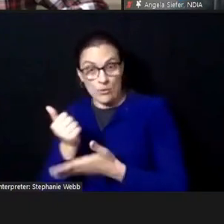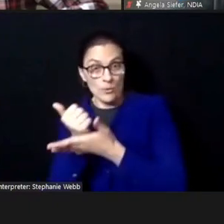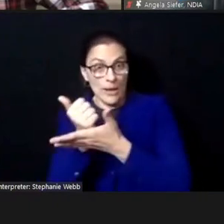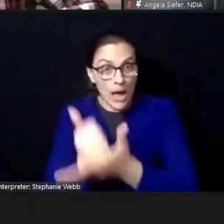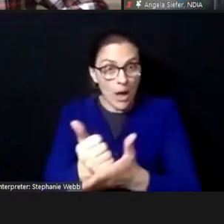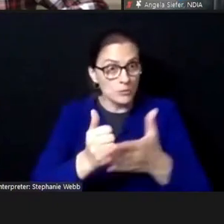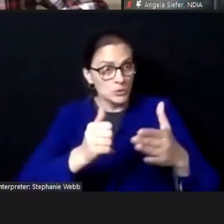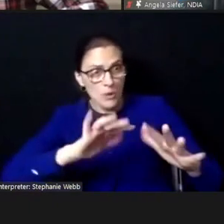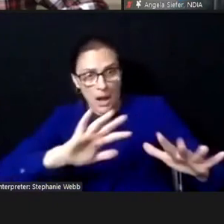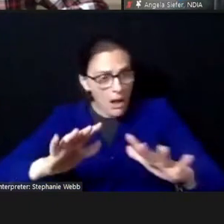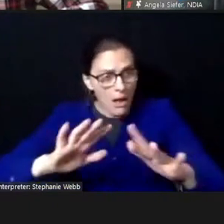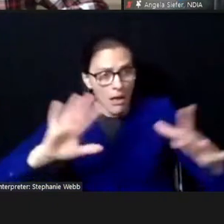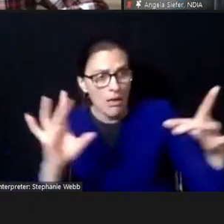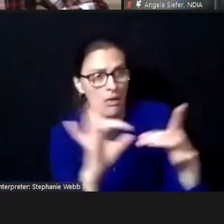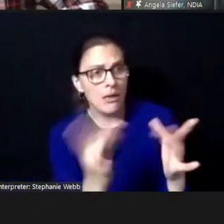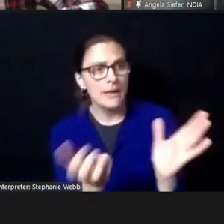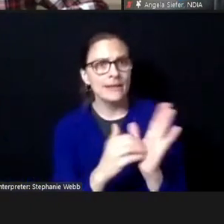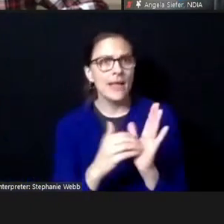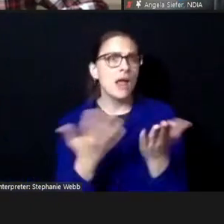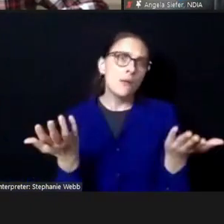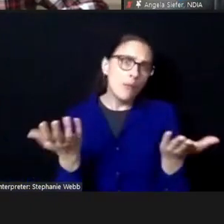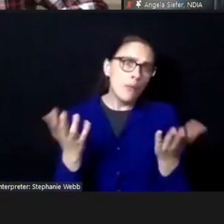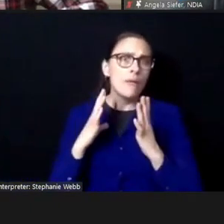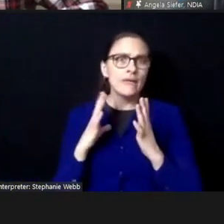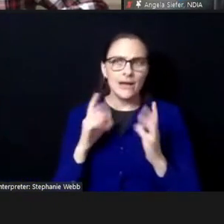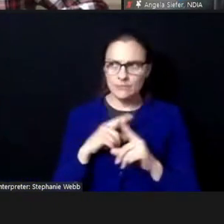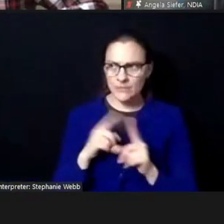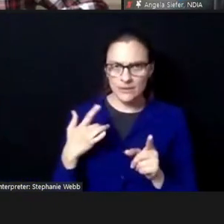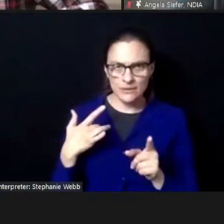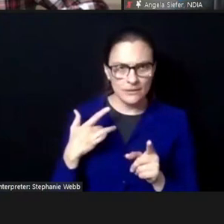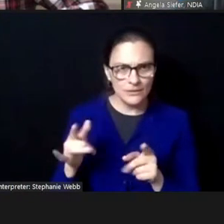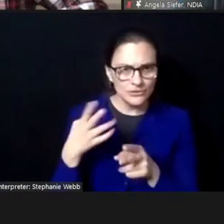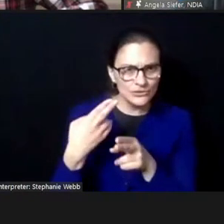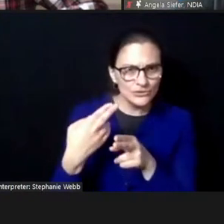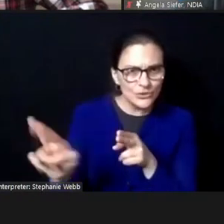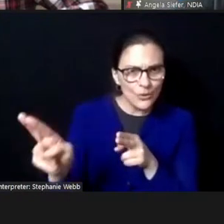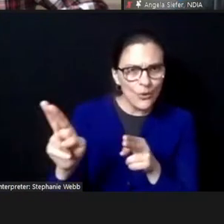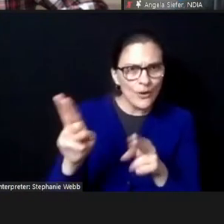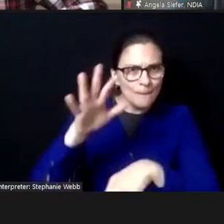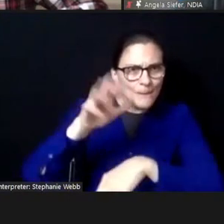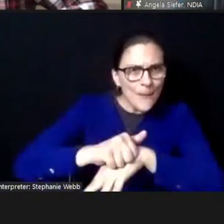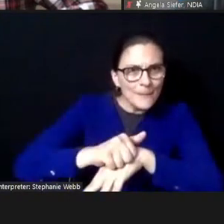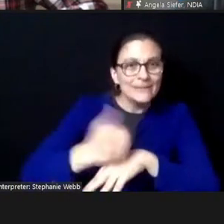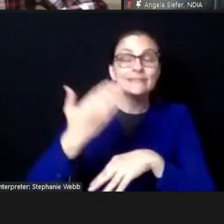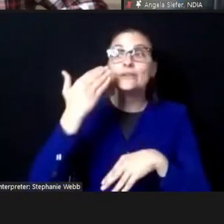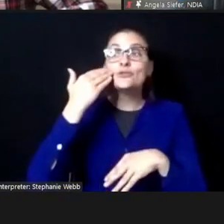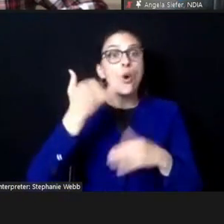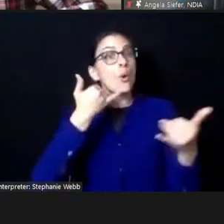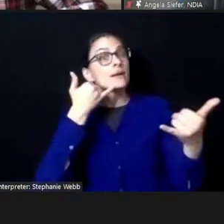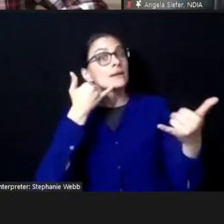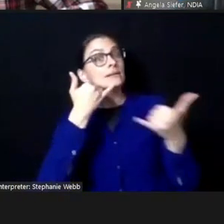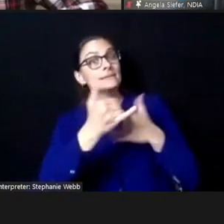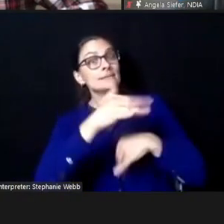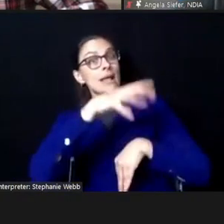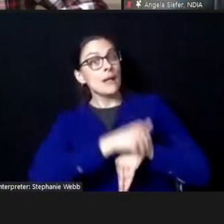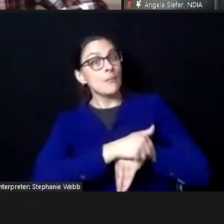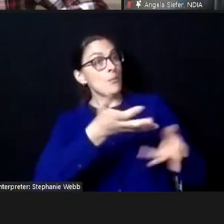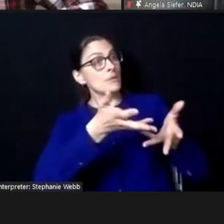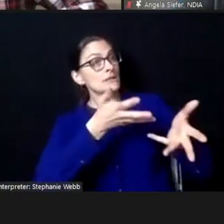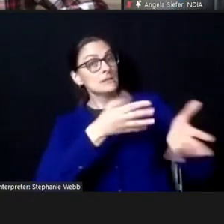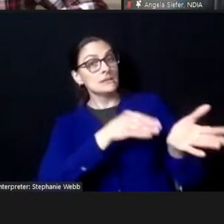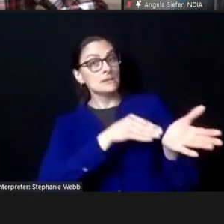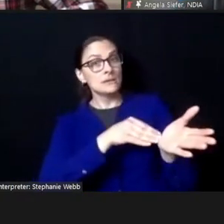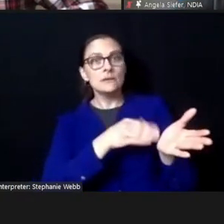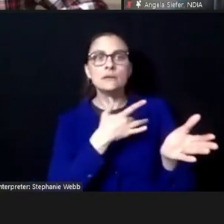you know, telemedicine visit usually only lasts 30 minutes. You don't have a great connection for that 30 minutes, you're out of luck. And